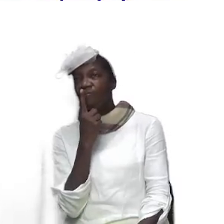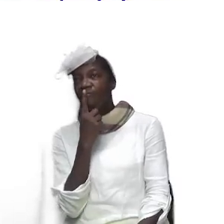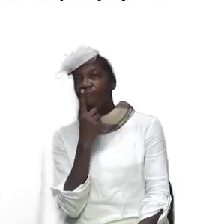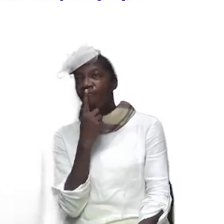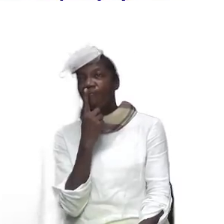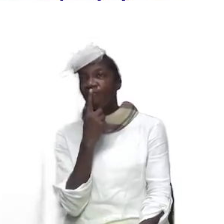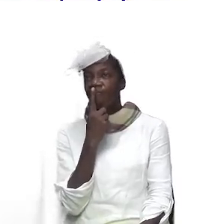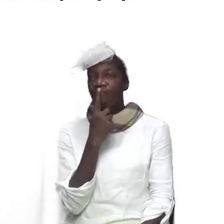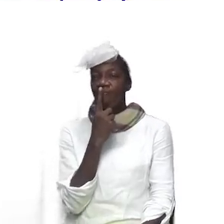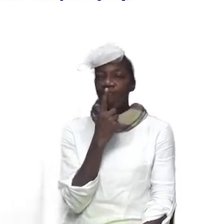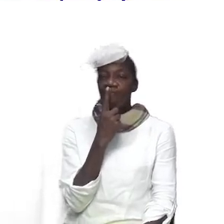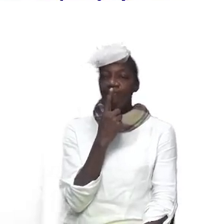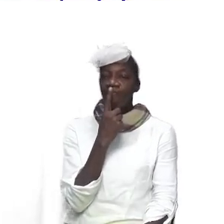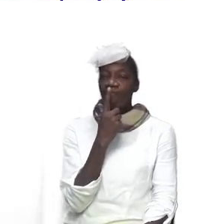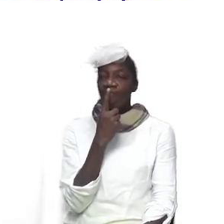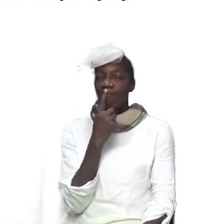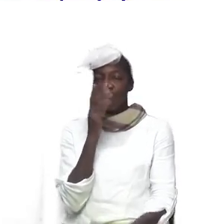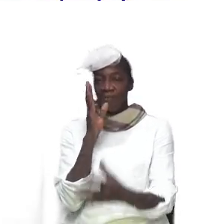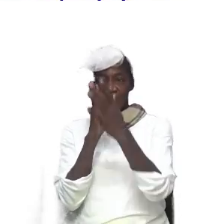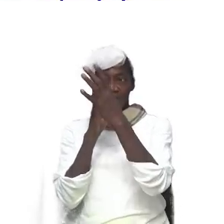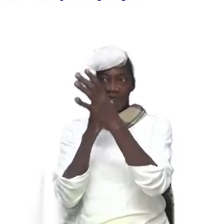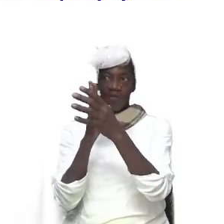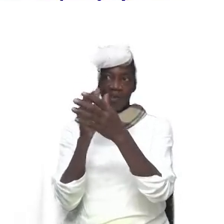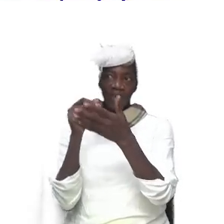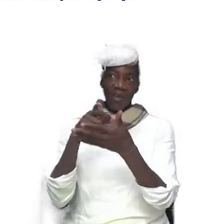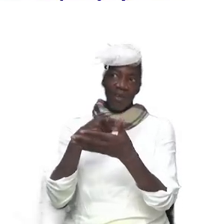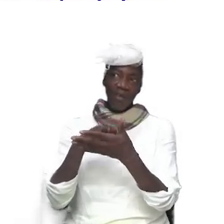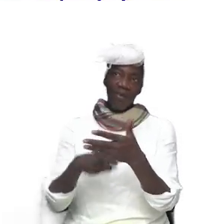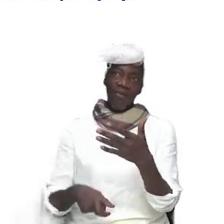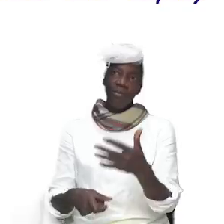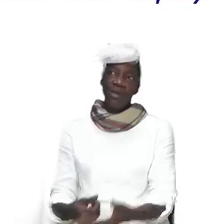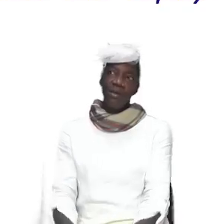your Father will repay.